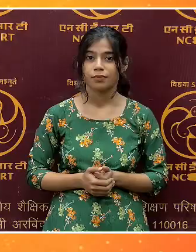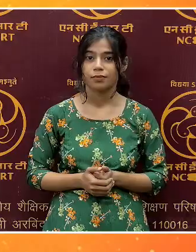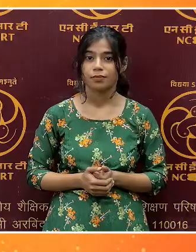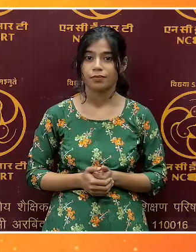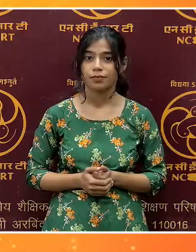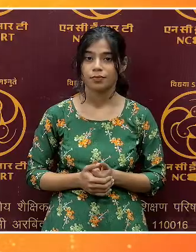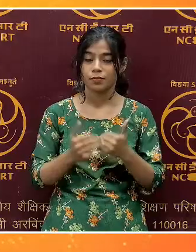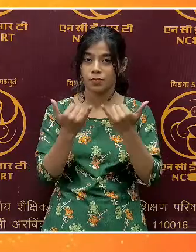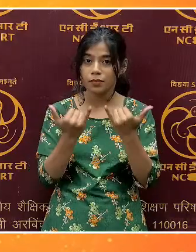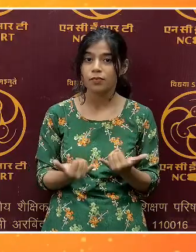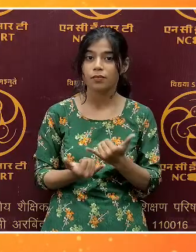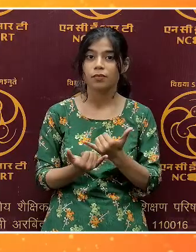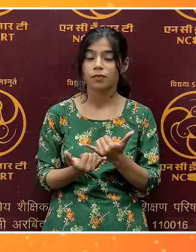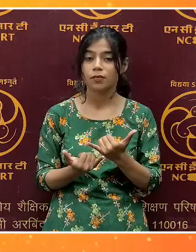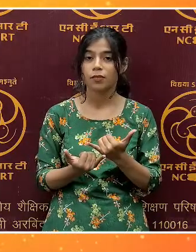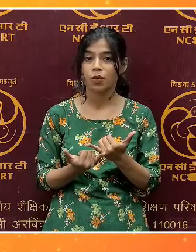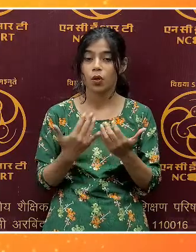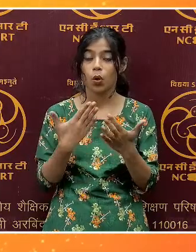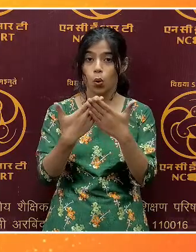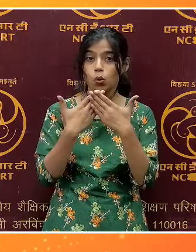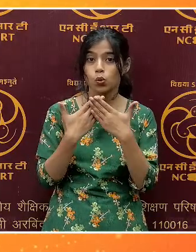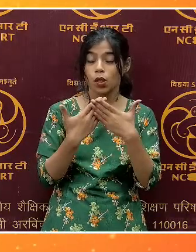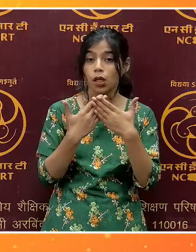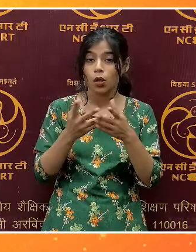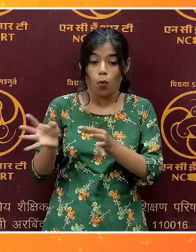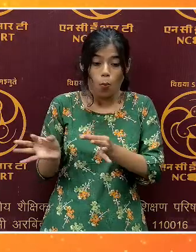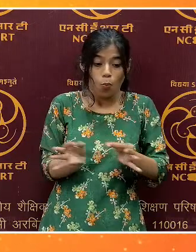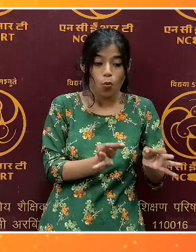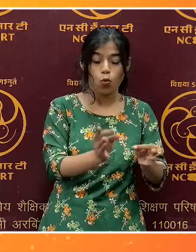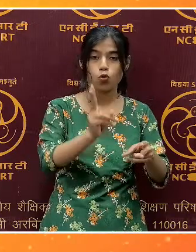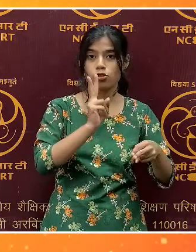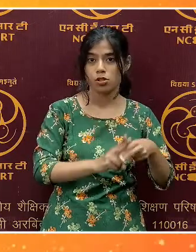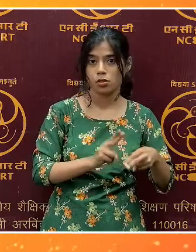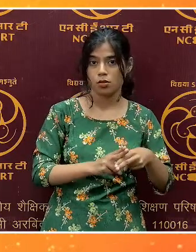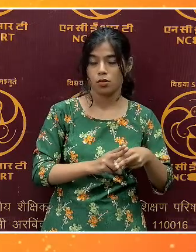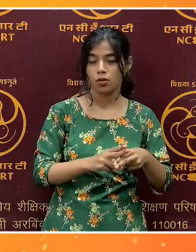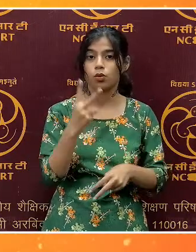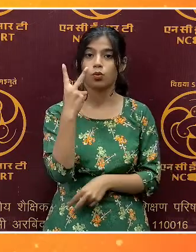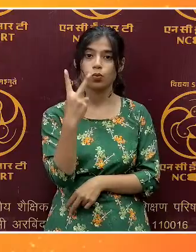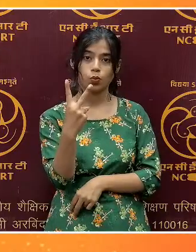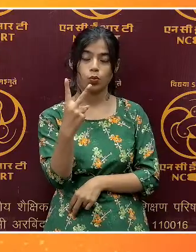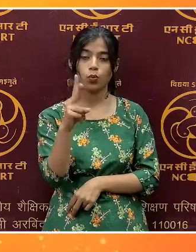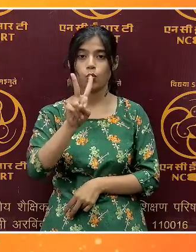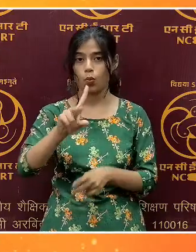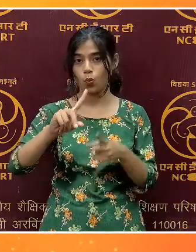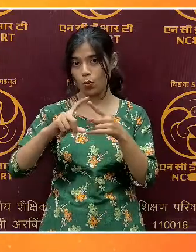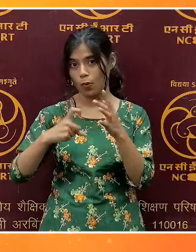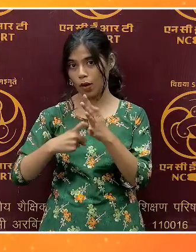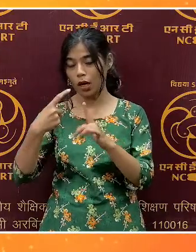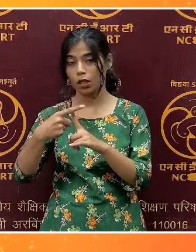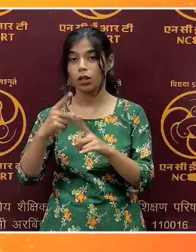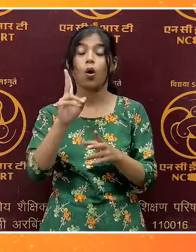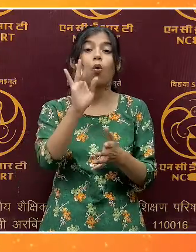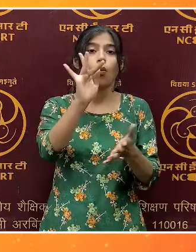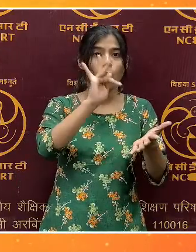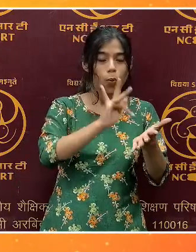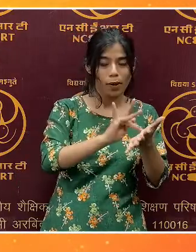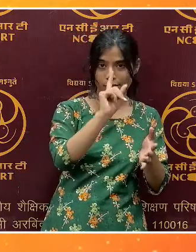Now, for study of motion, we need two vectors, position vector and displacement